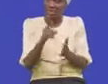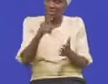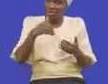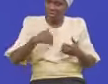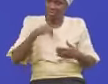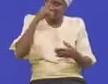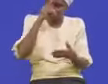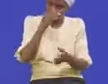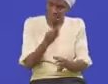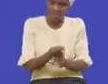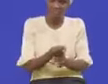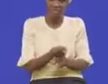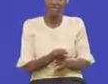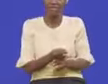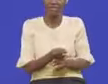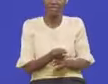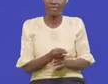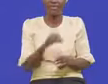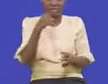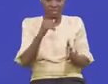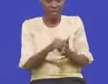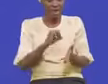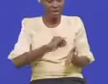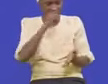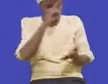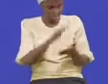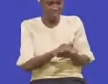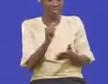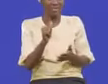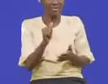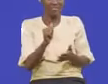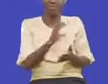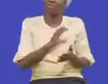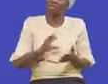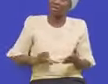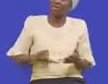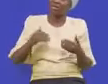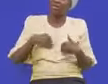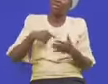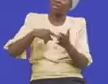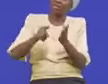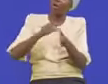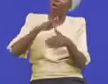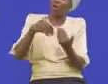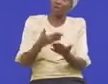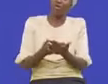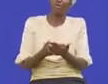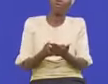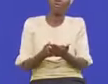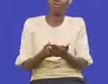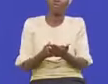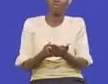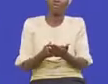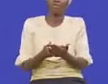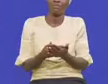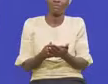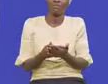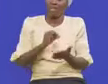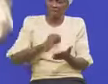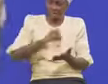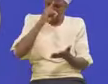kosena na I believe Mokwase. Christ has paid it all. Kristo kefu yakata.